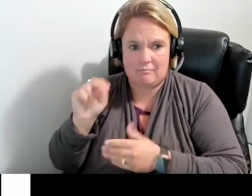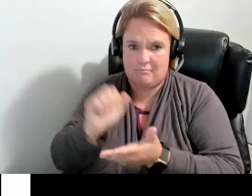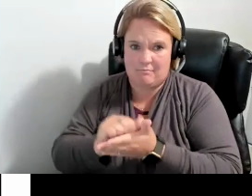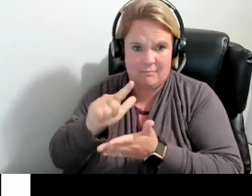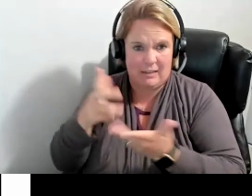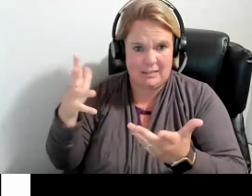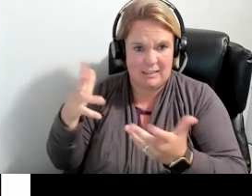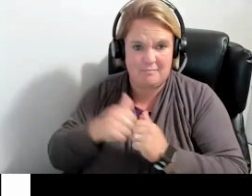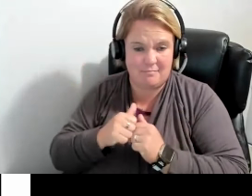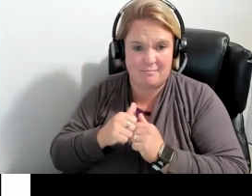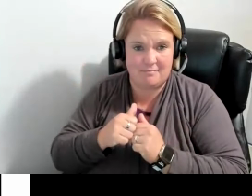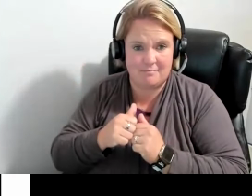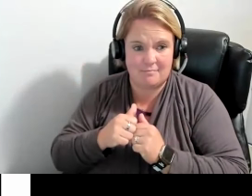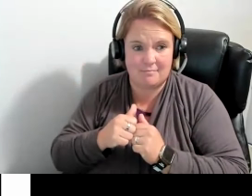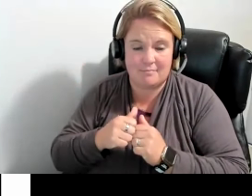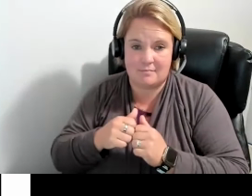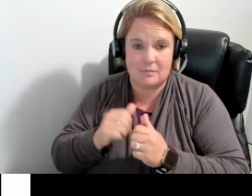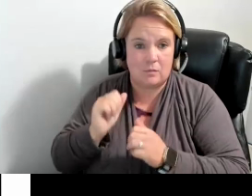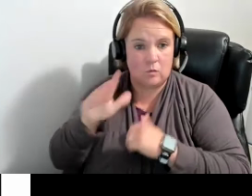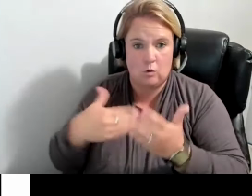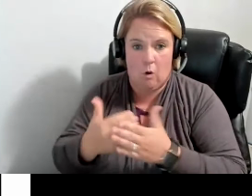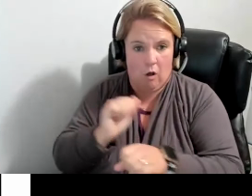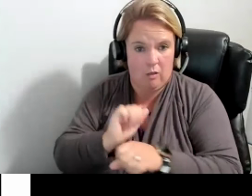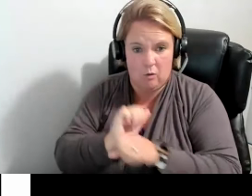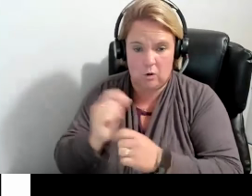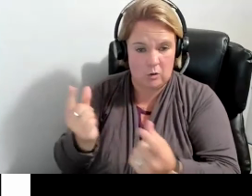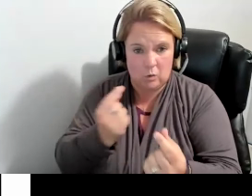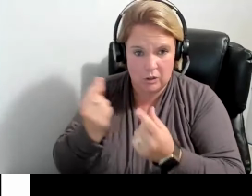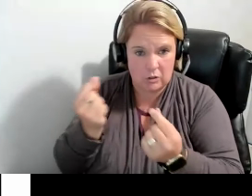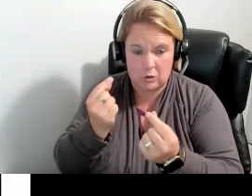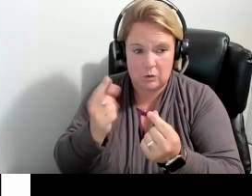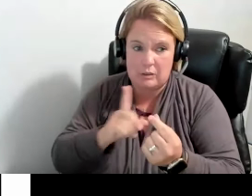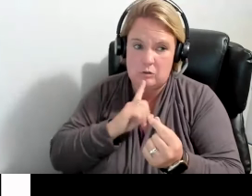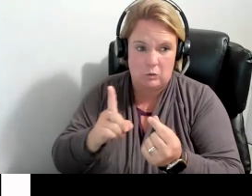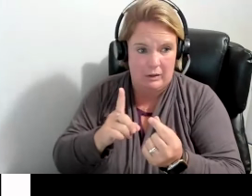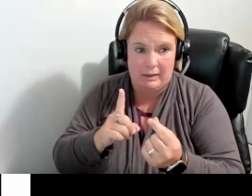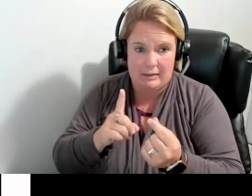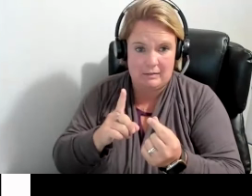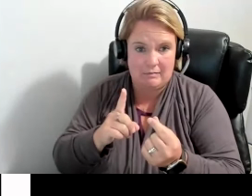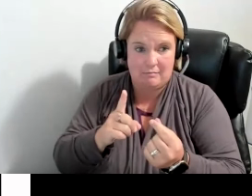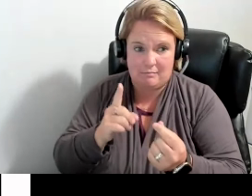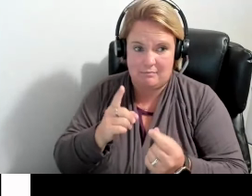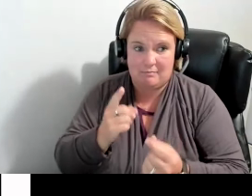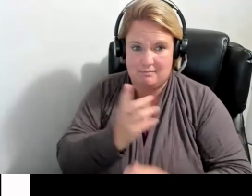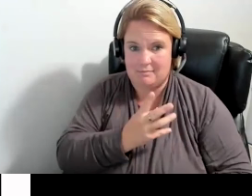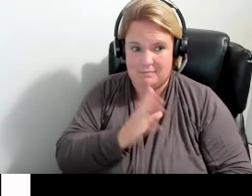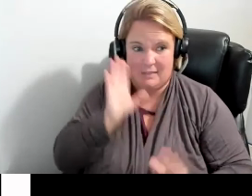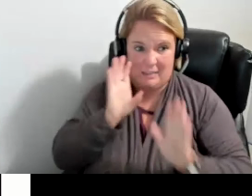it for our adult education team here on campus. So all the work that we do is really based right here in this